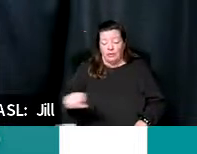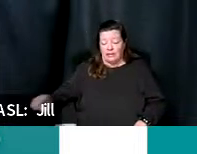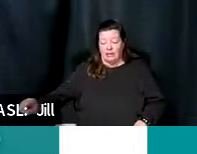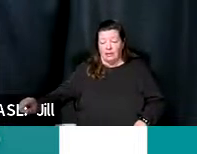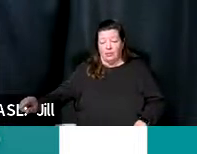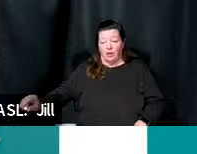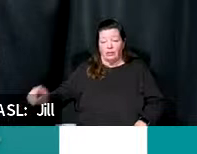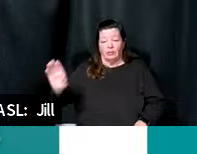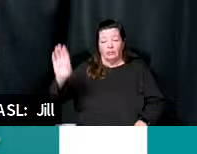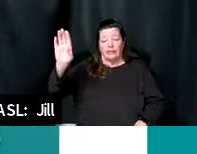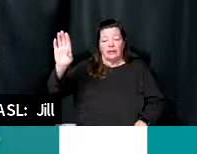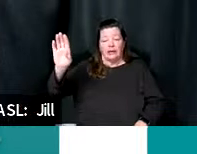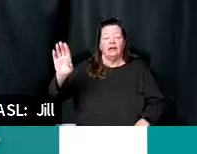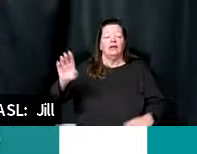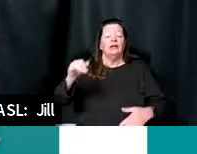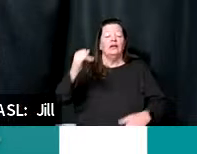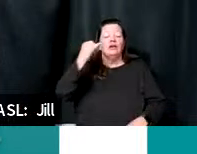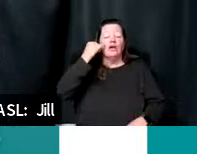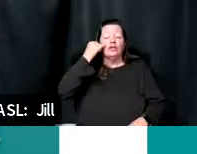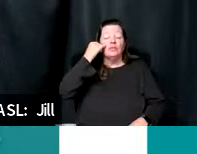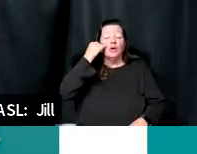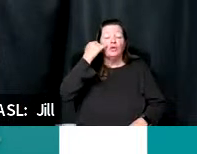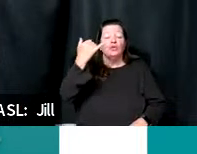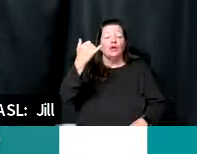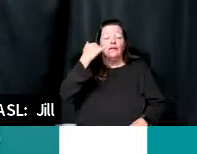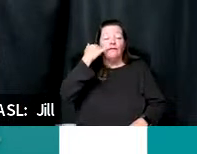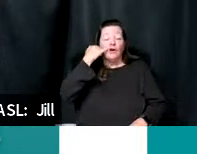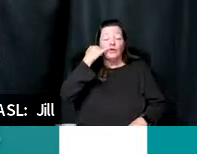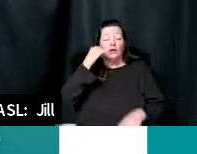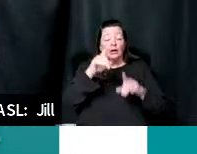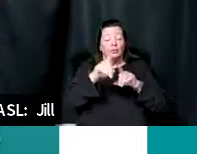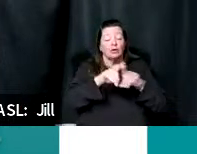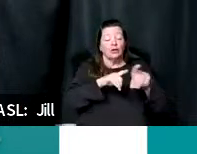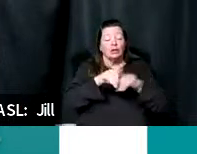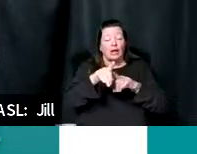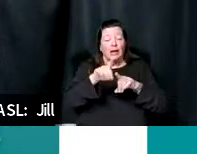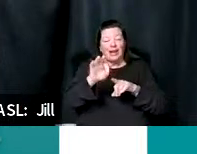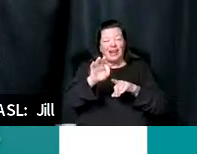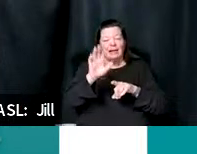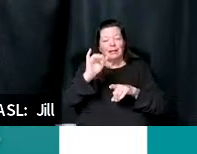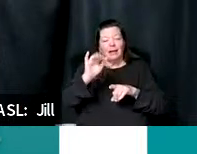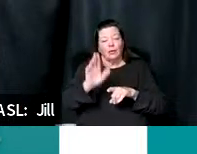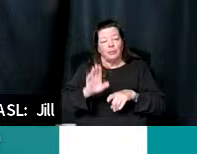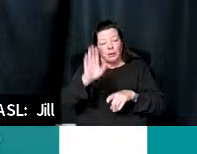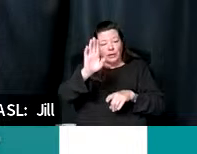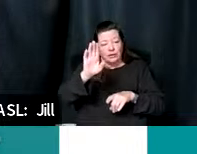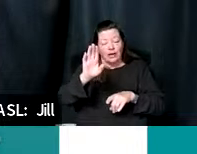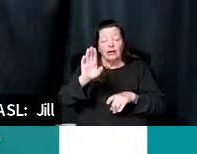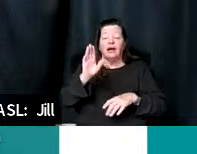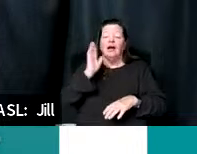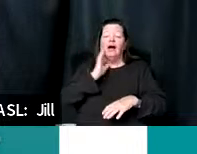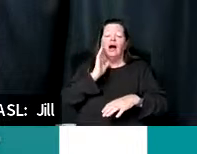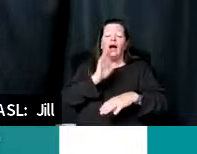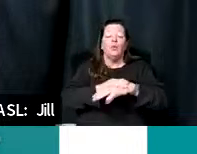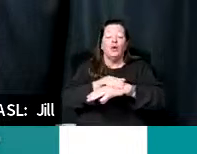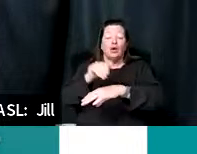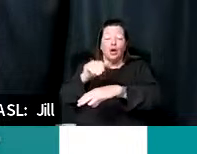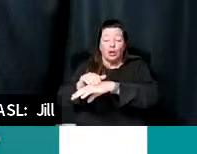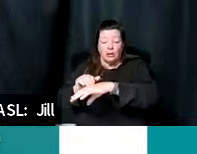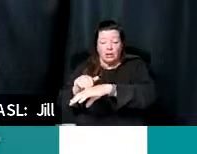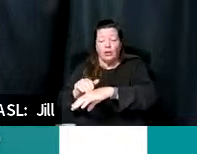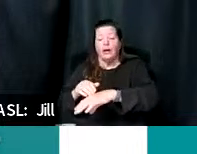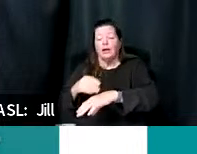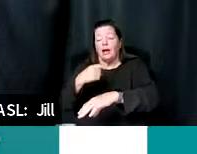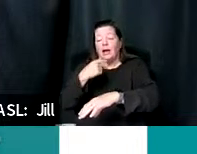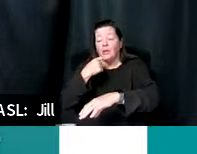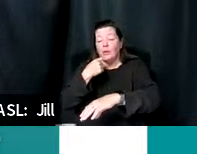if you're on the phone, press *9 to raise your hand. I'll call on participants and you'll receive an unmute request. So